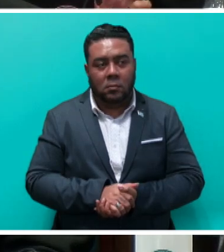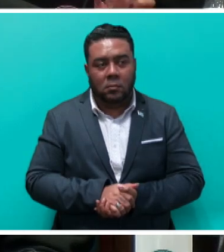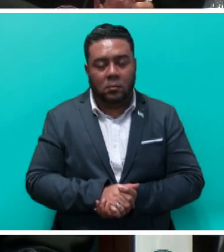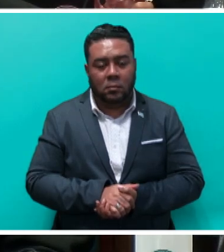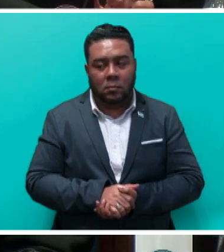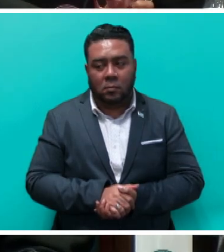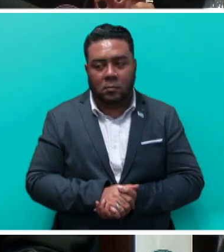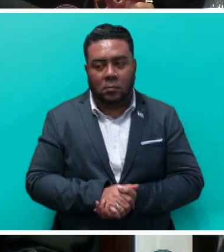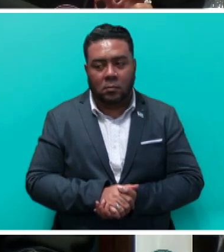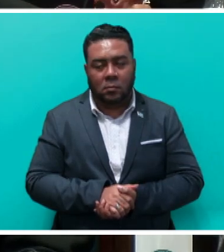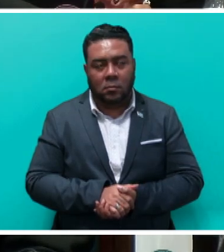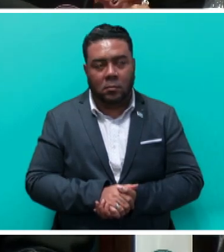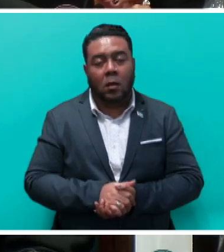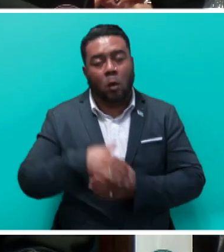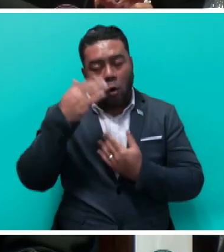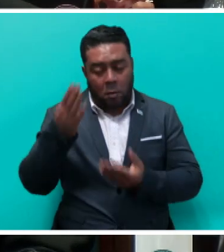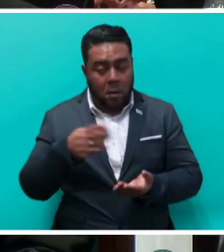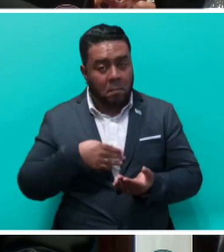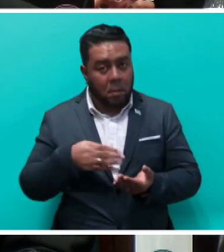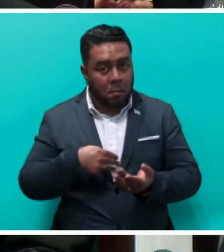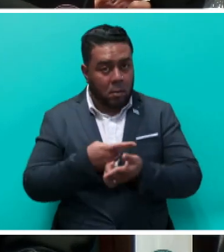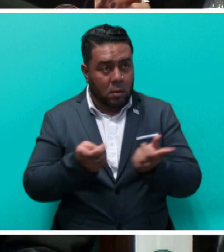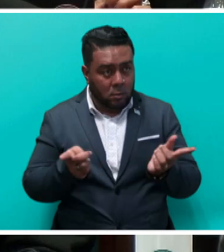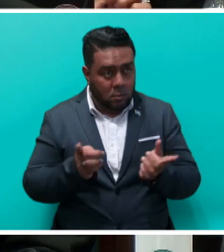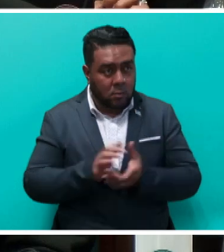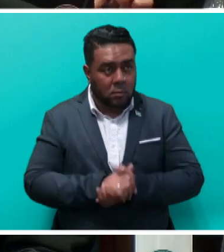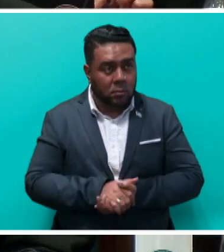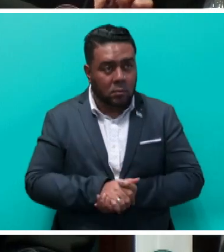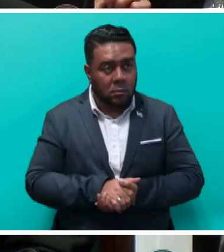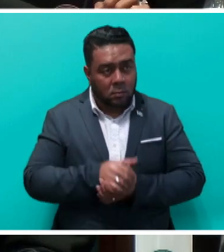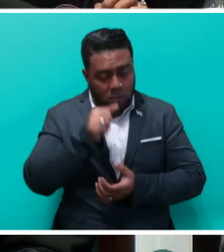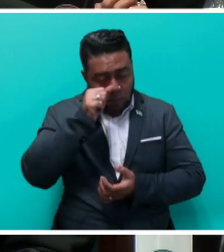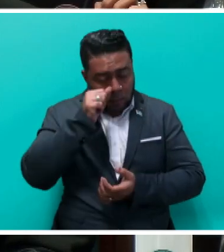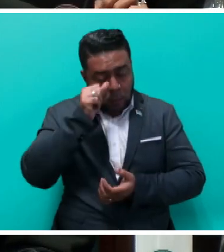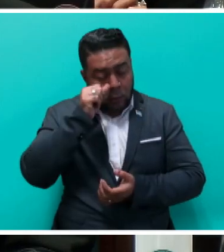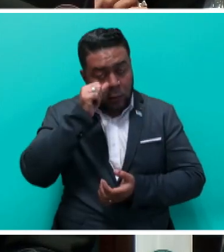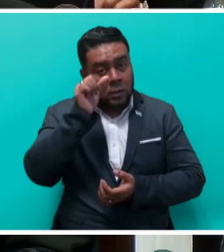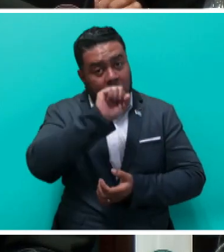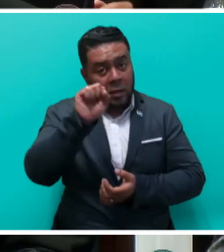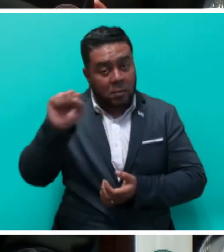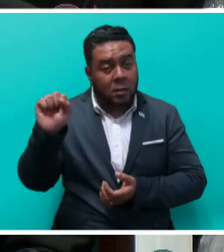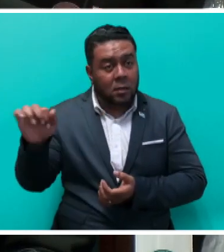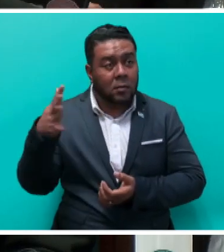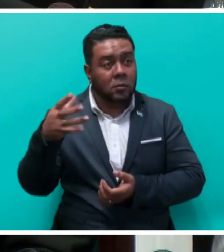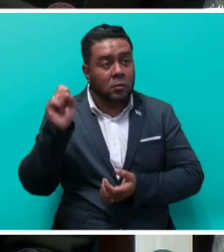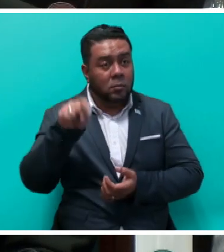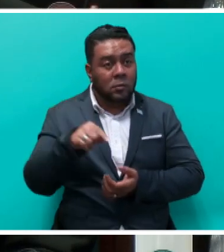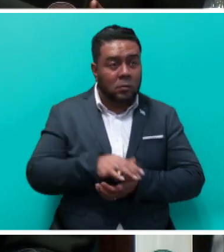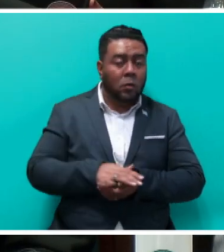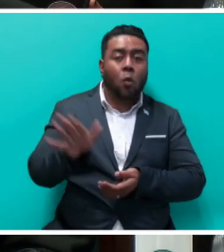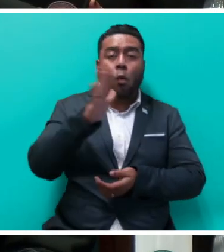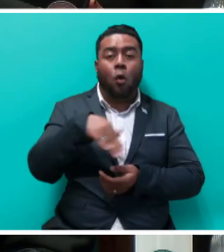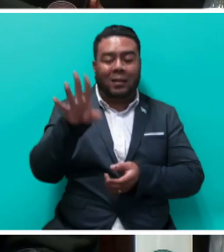the honourable member, the statement she put out, it was all